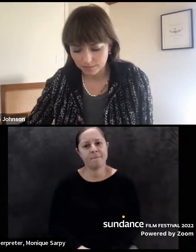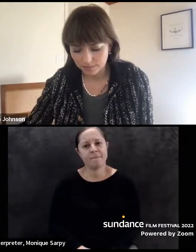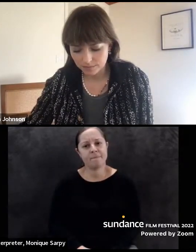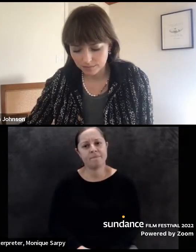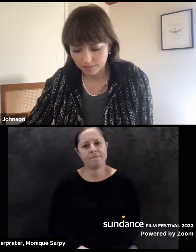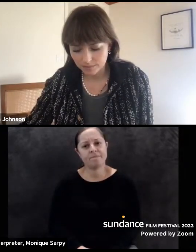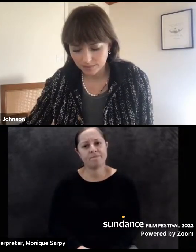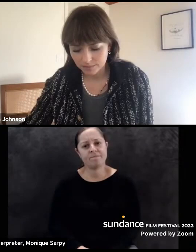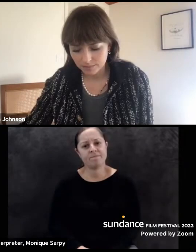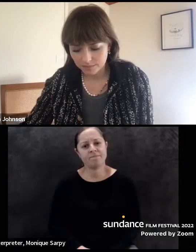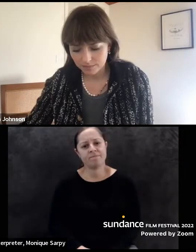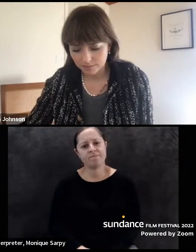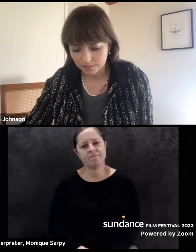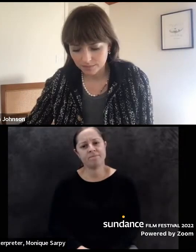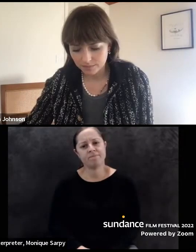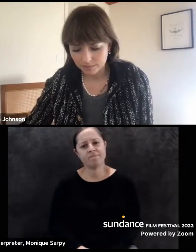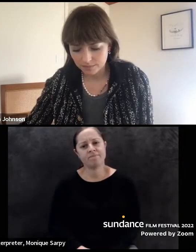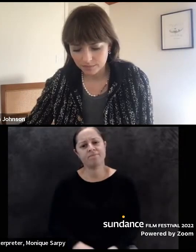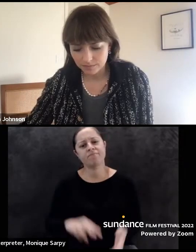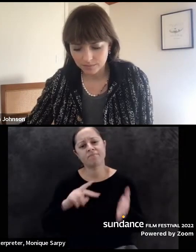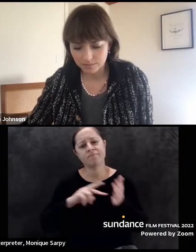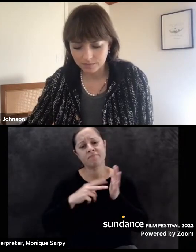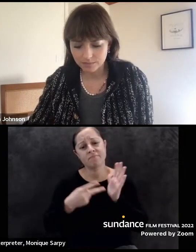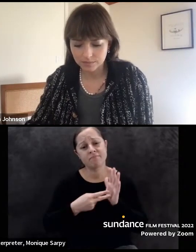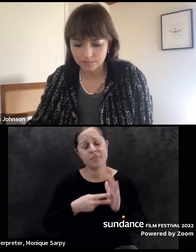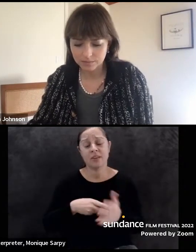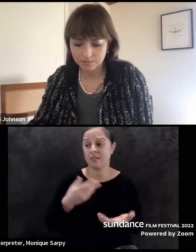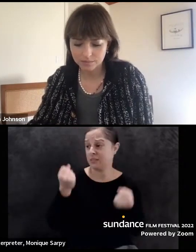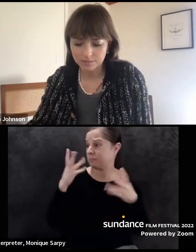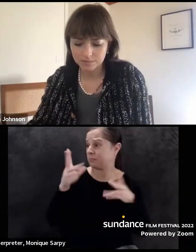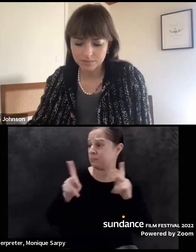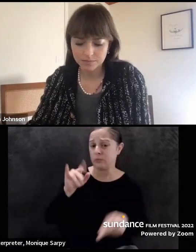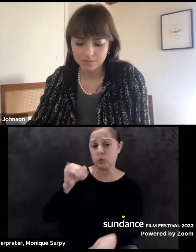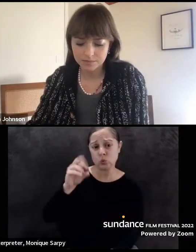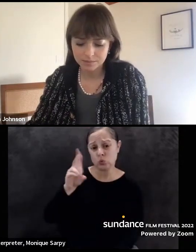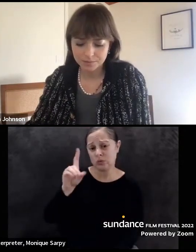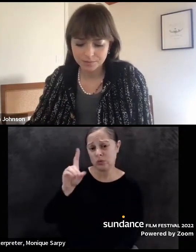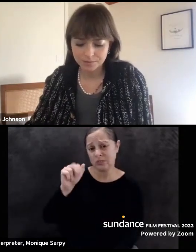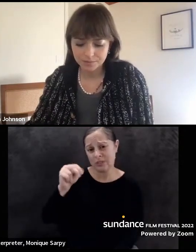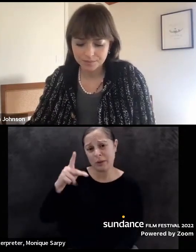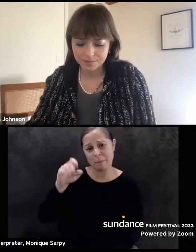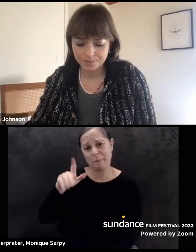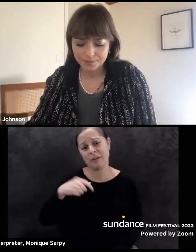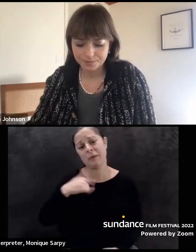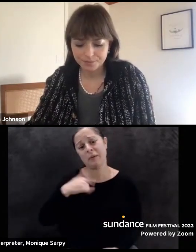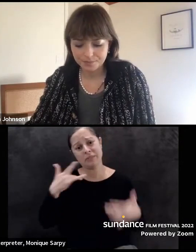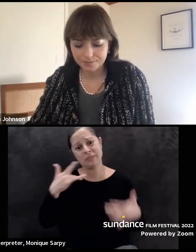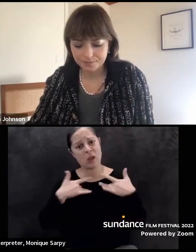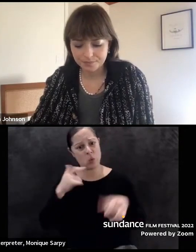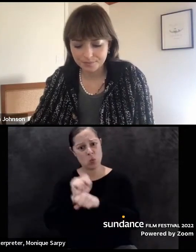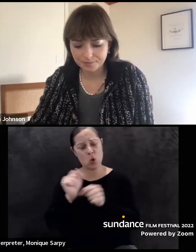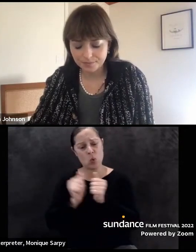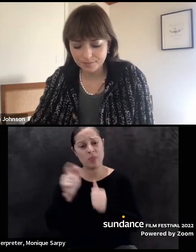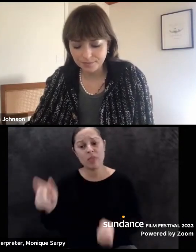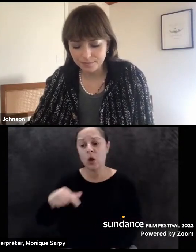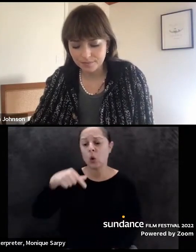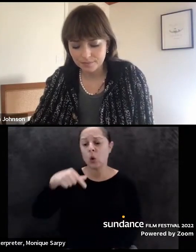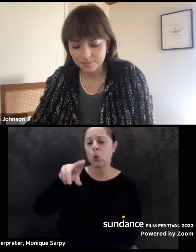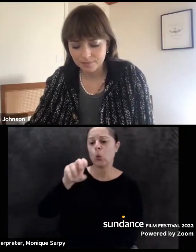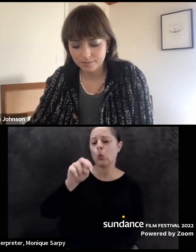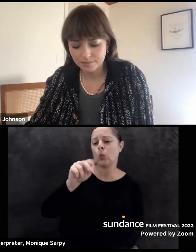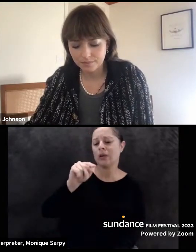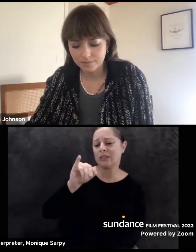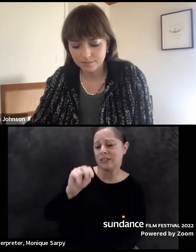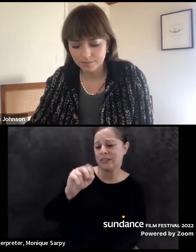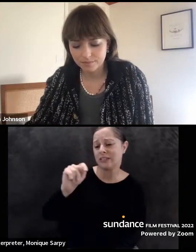mean, there's so many people. It was Jordan Peele, and I'm so excited that I got to work with him. There's so many, I mean, Quentin Tarantino, I would love to work